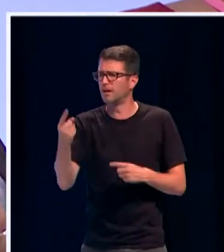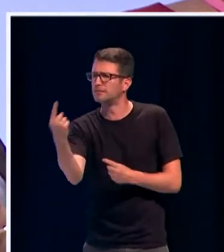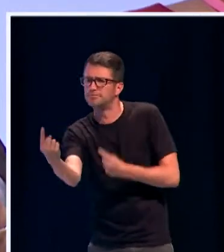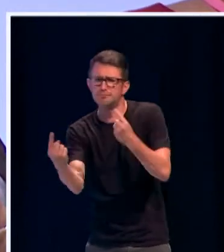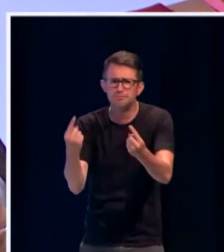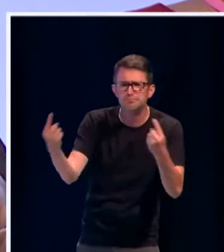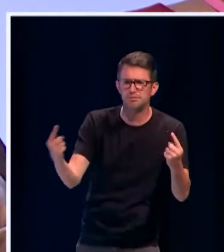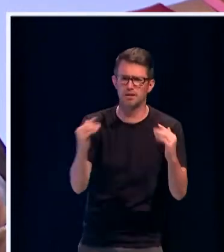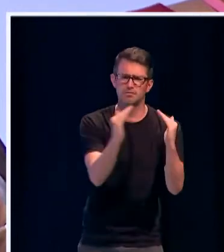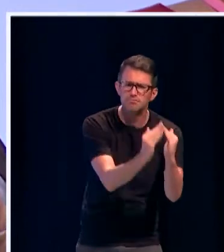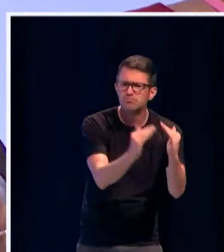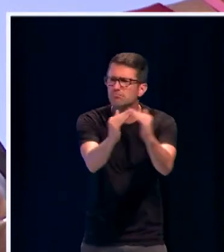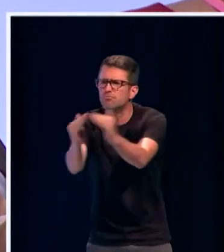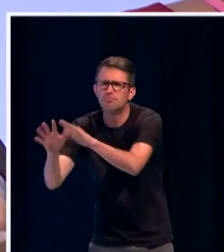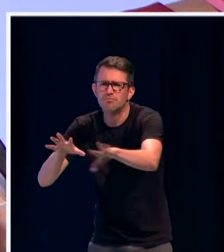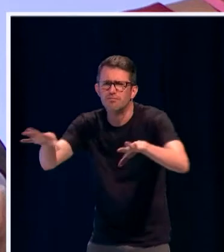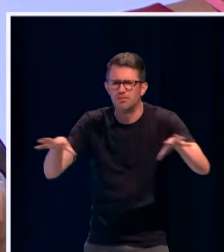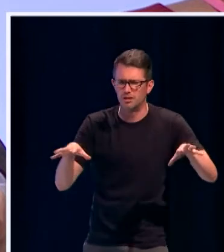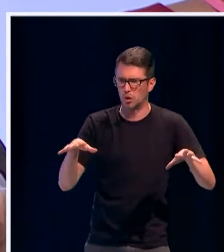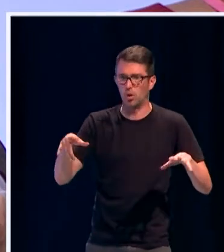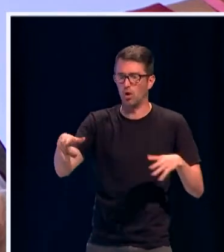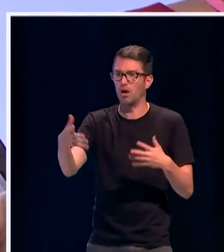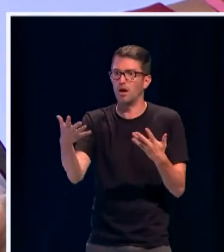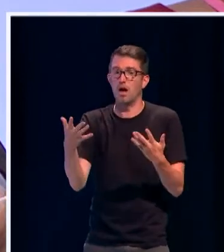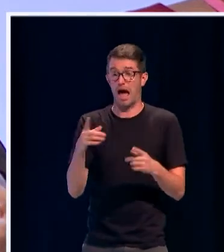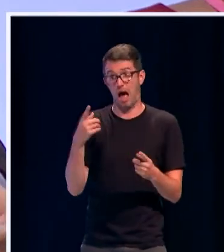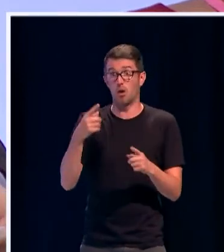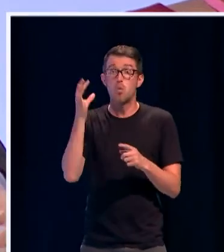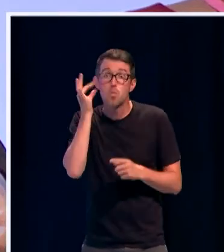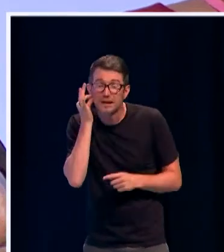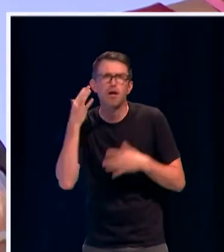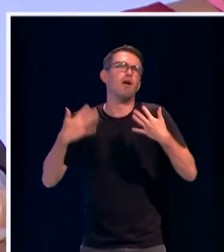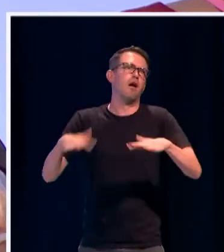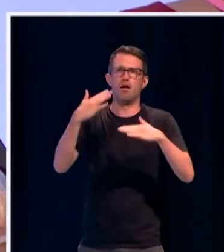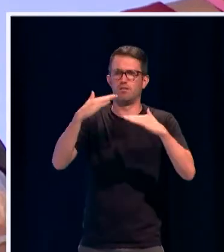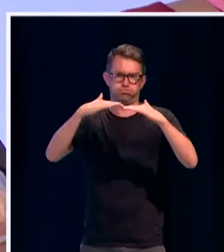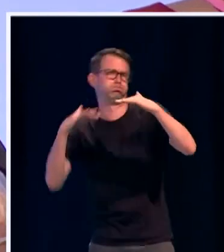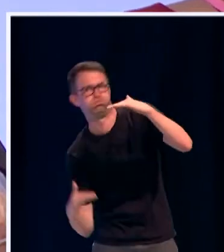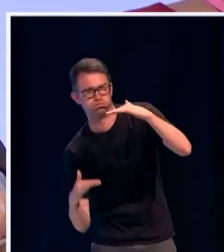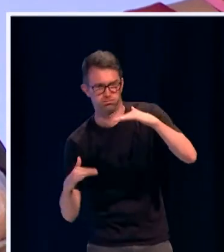The condition of women is even worse of those of men.